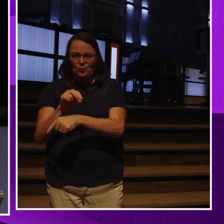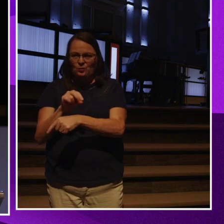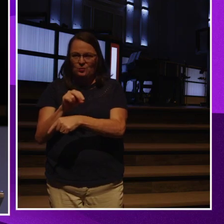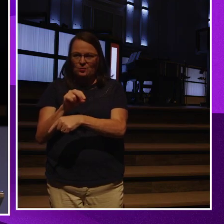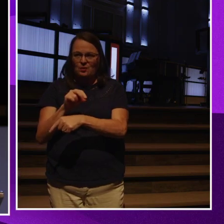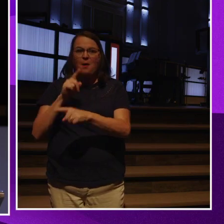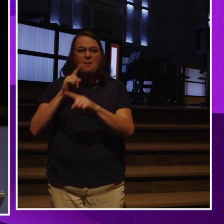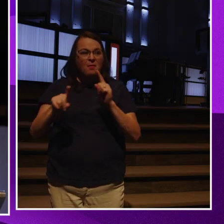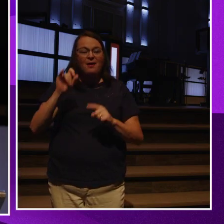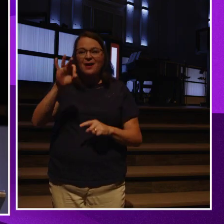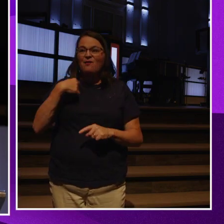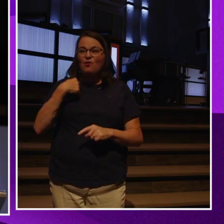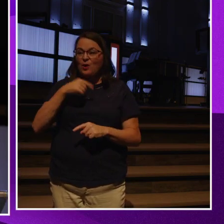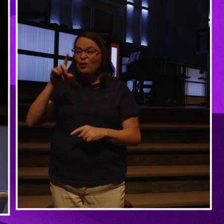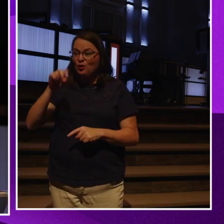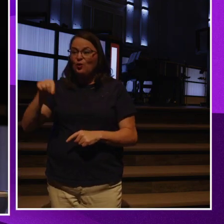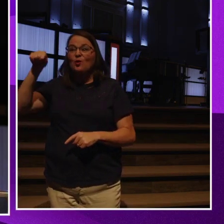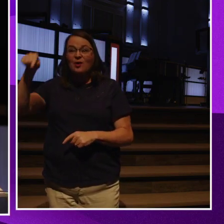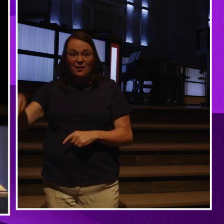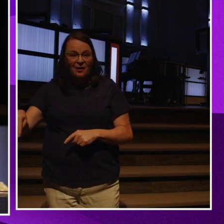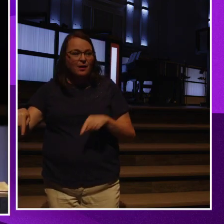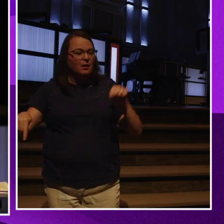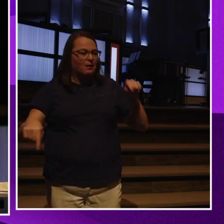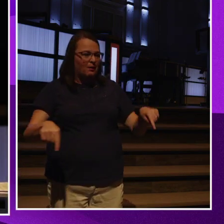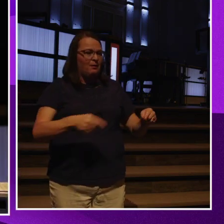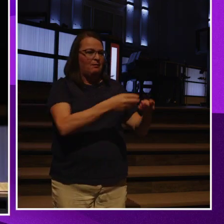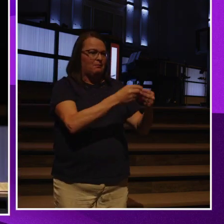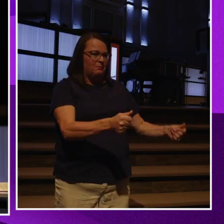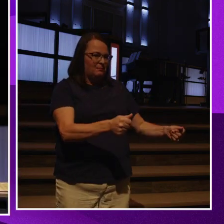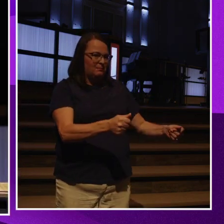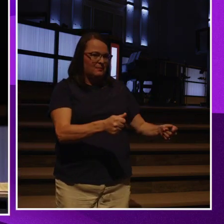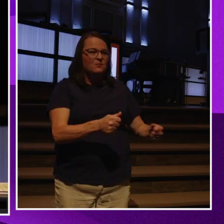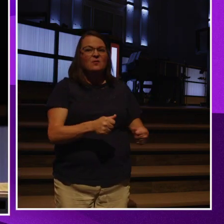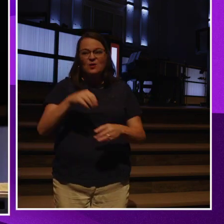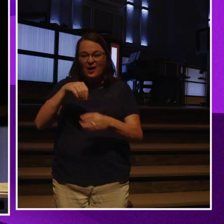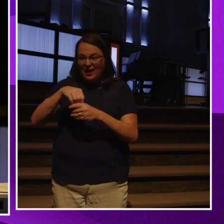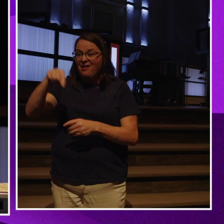And in that is worship to God.